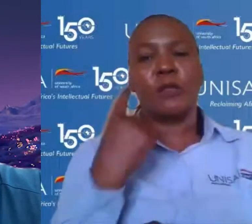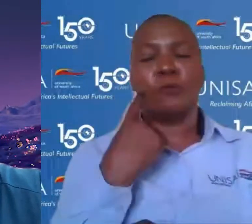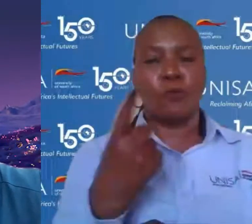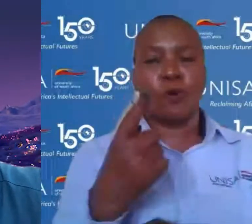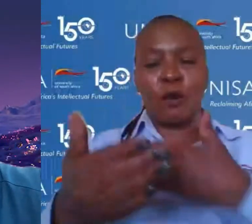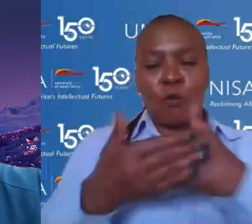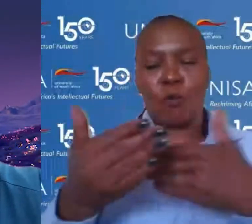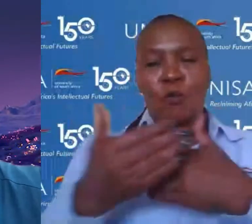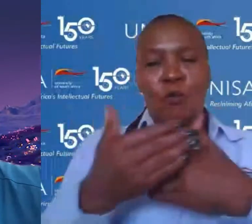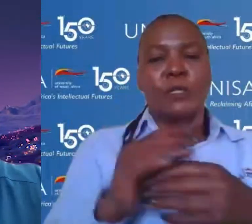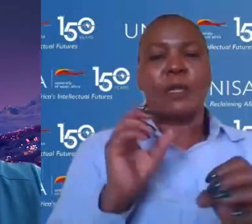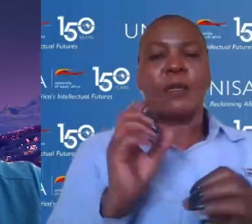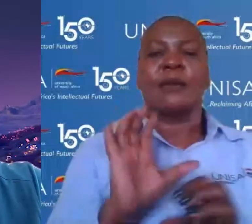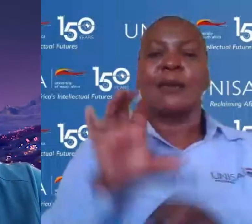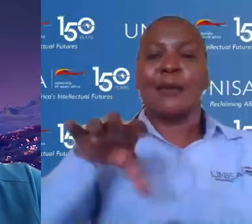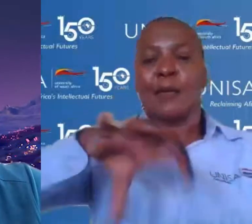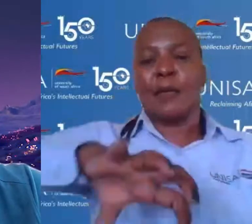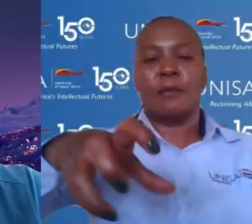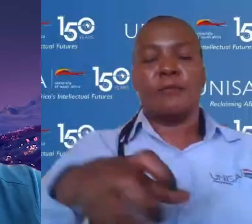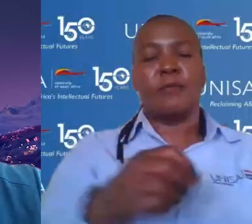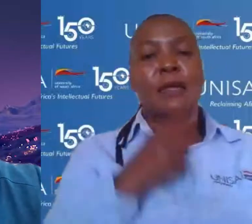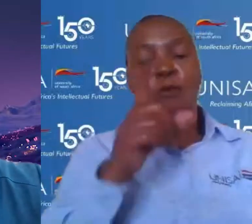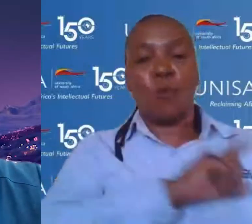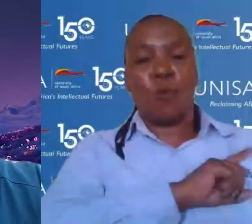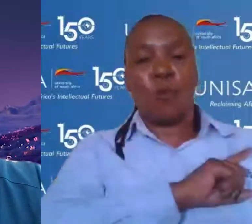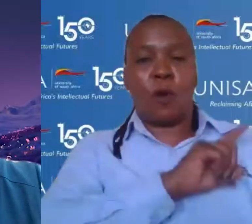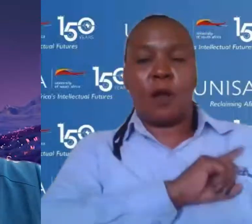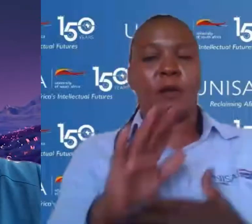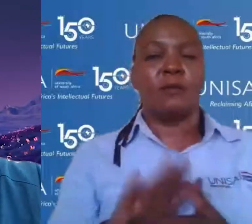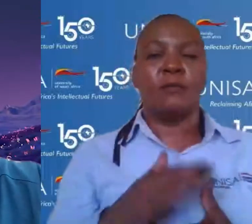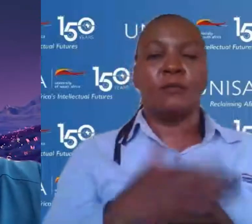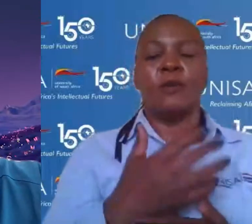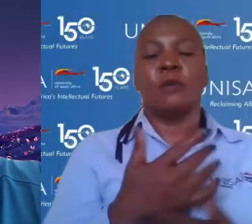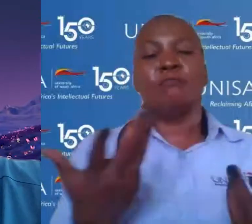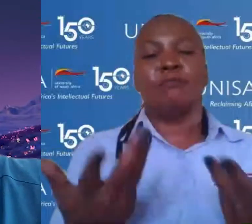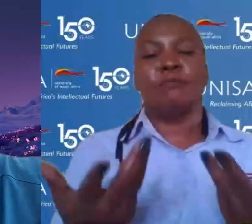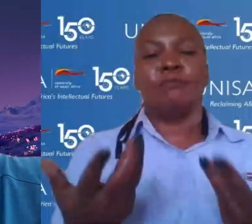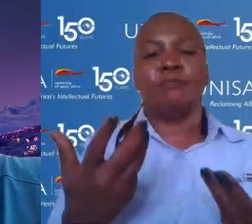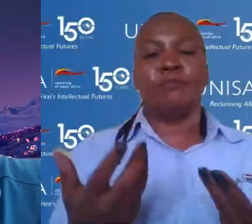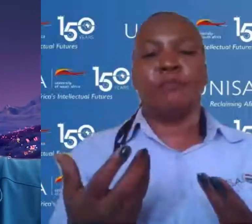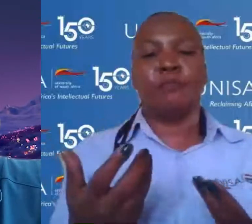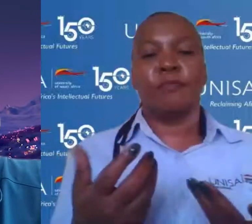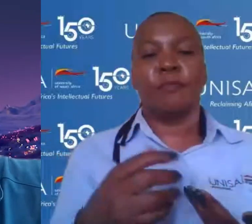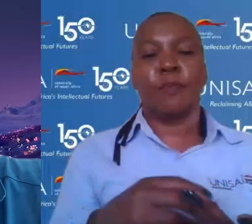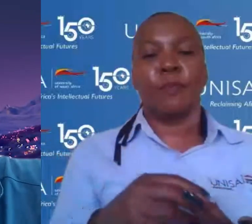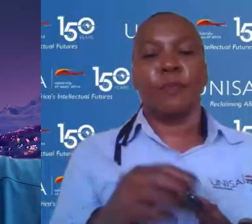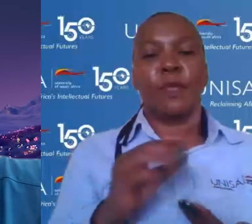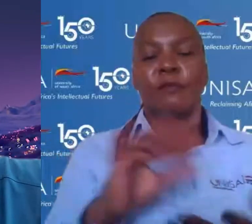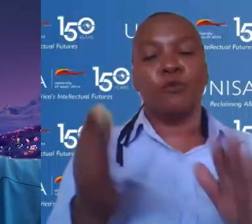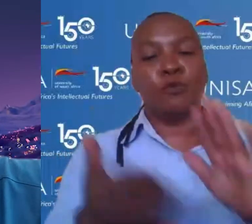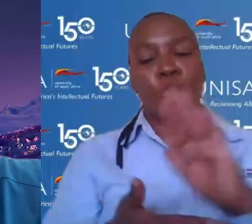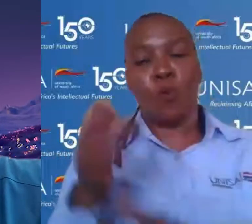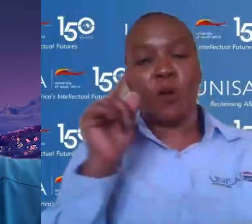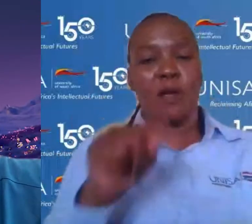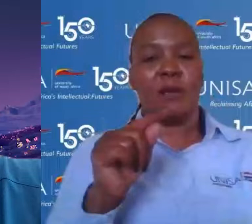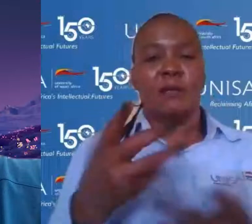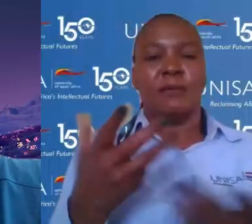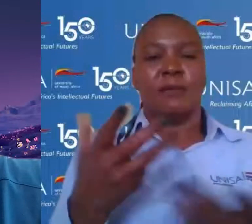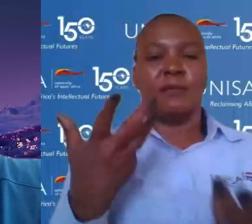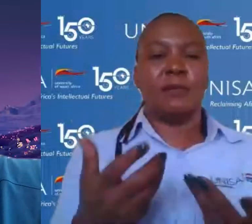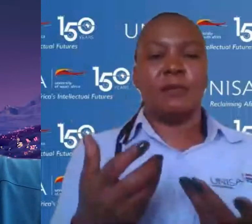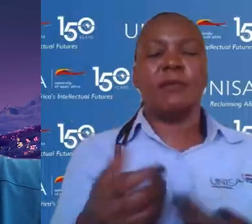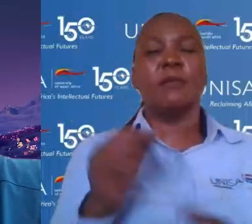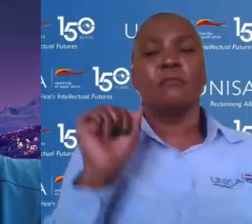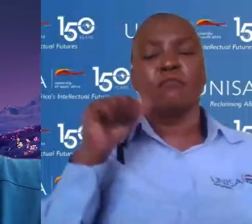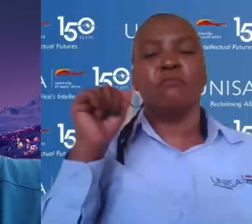tomorrow. I'll tell you why. Because if you do not go, and of course you can